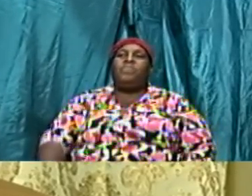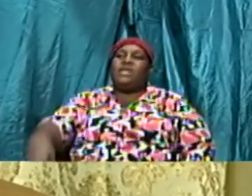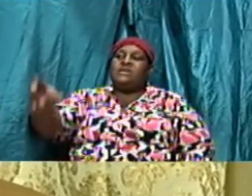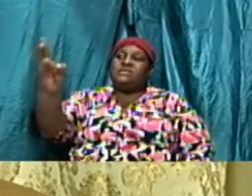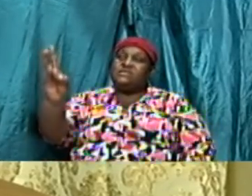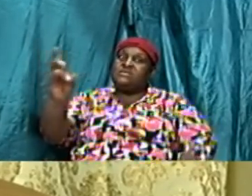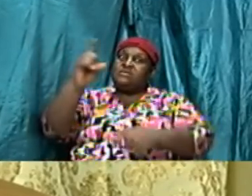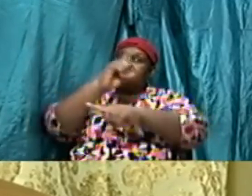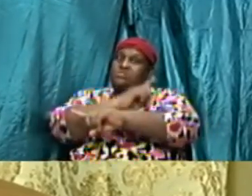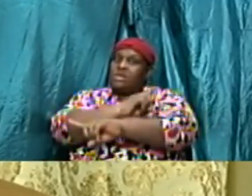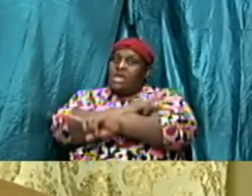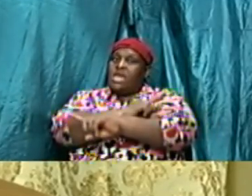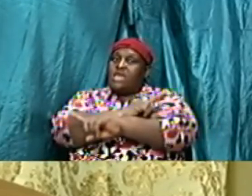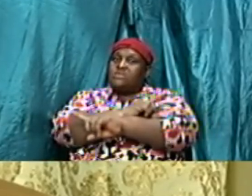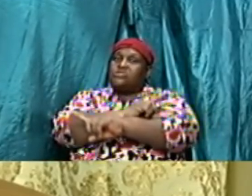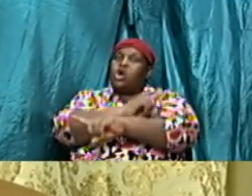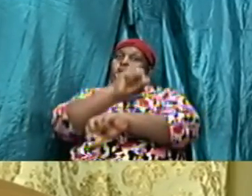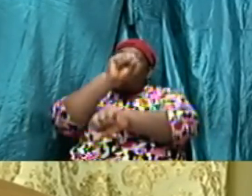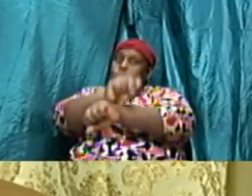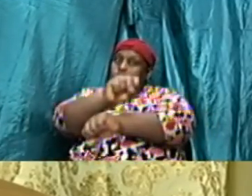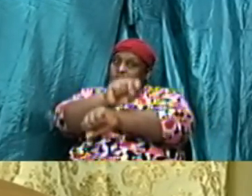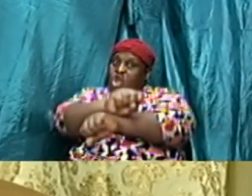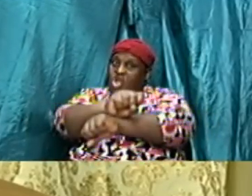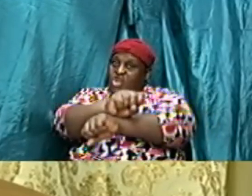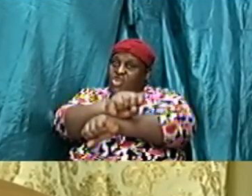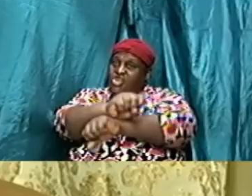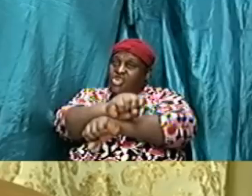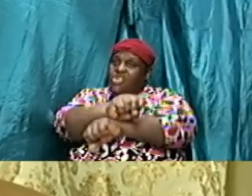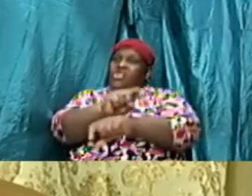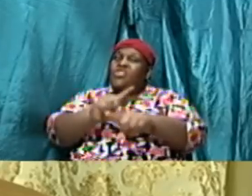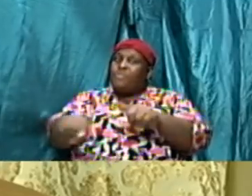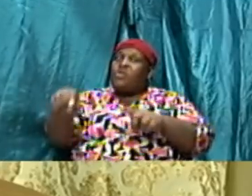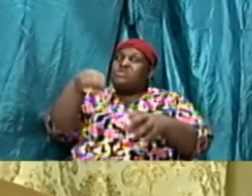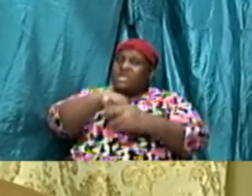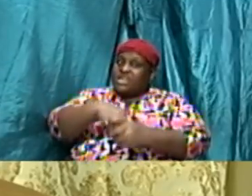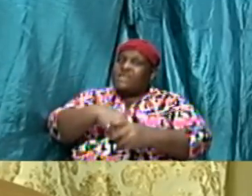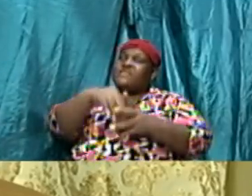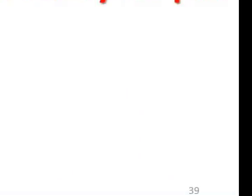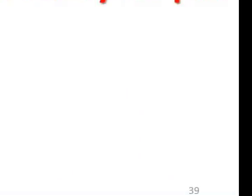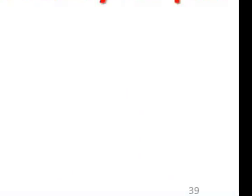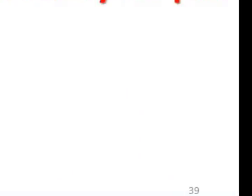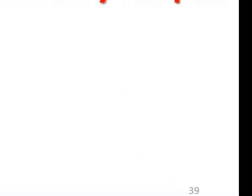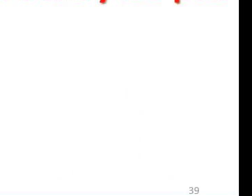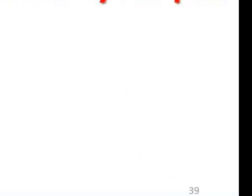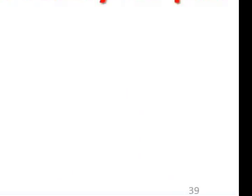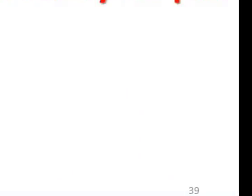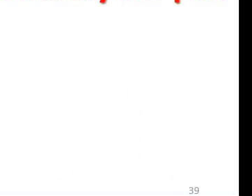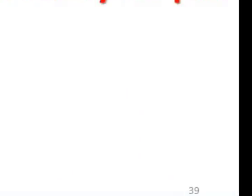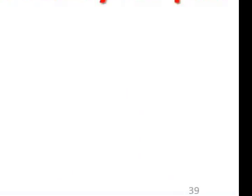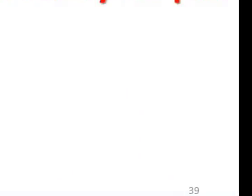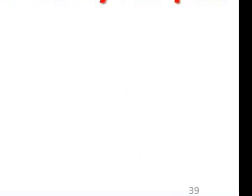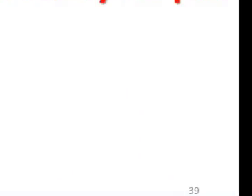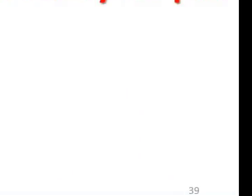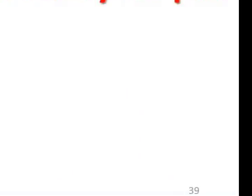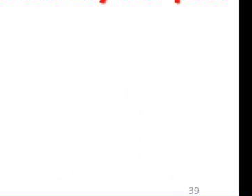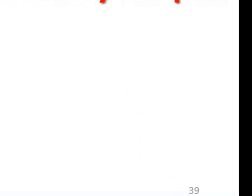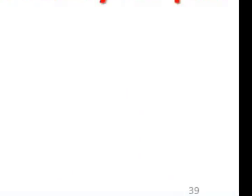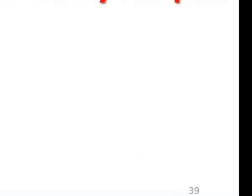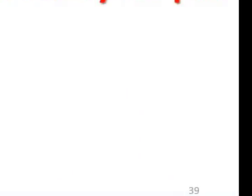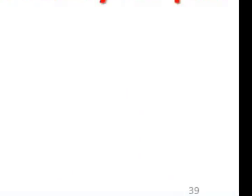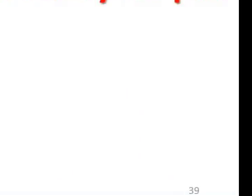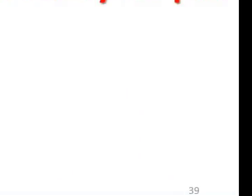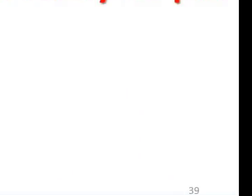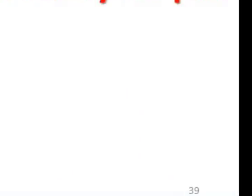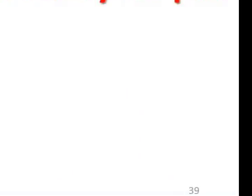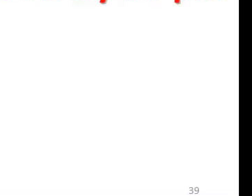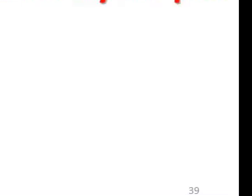6 days may work be done, but in the seventh is the Sabbath of rest, holy to the